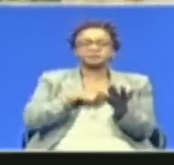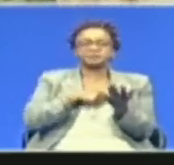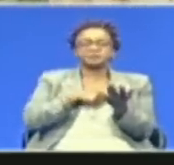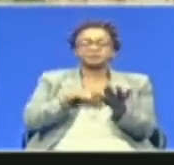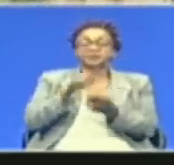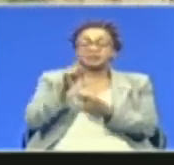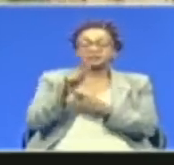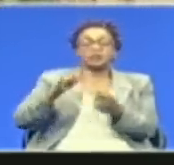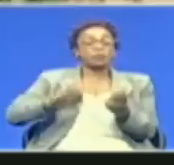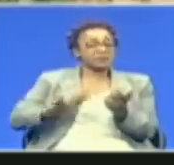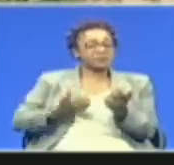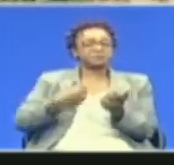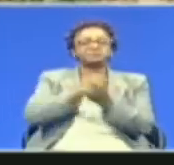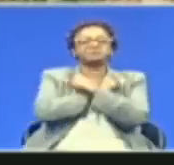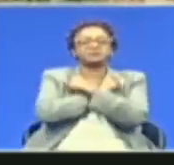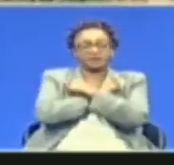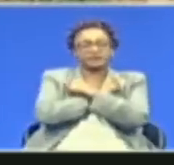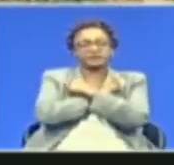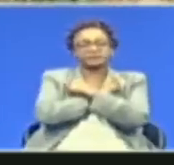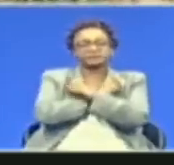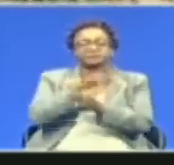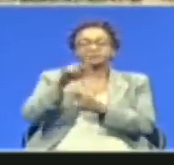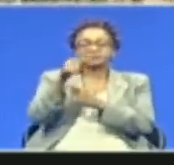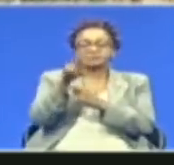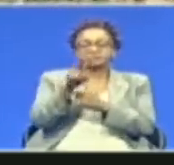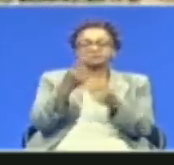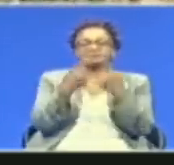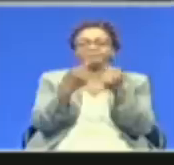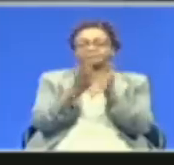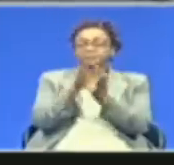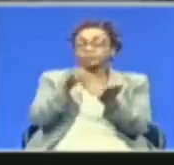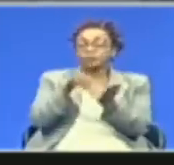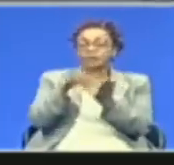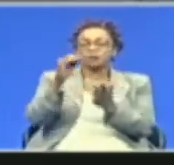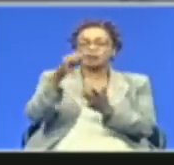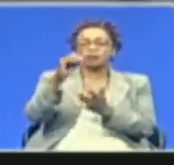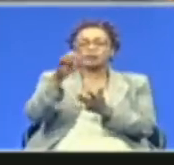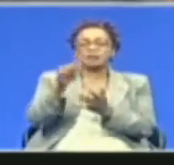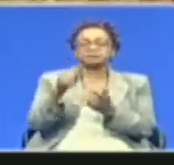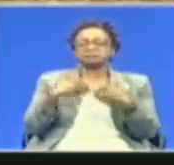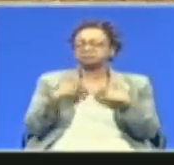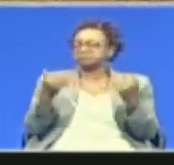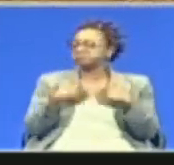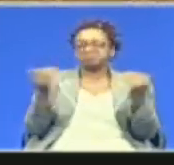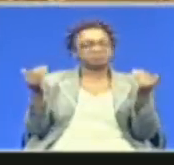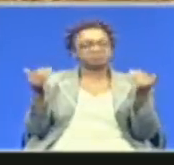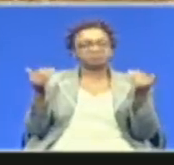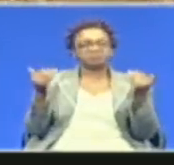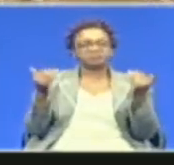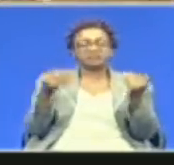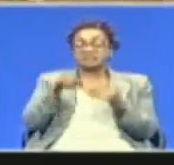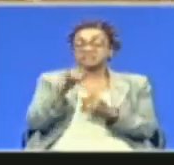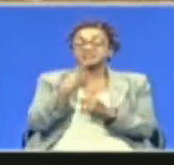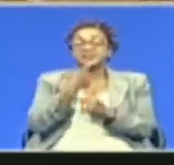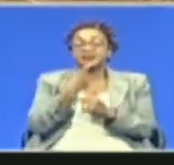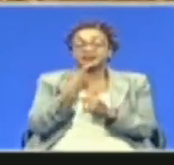I've loved. When NTV got to speak to Dr. Ogolla, he denied the allegations. And the picture he paints of